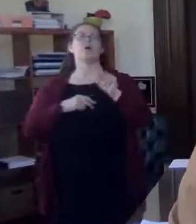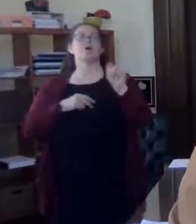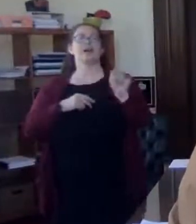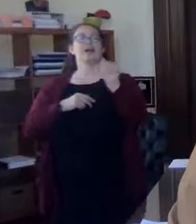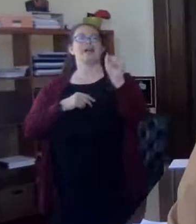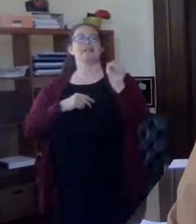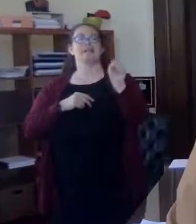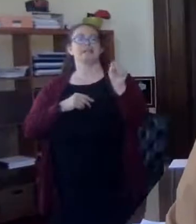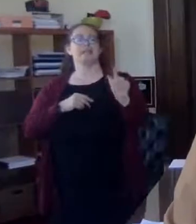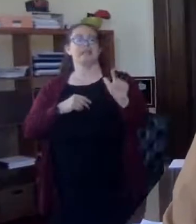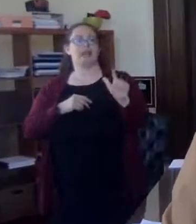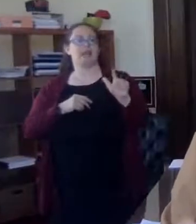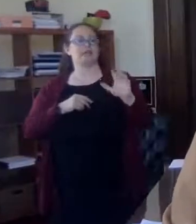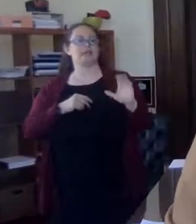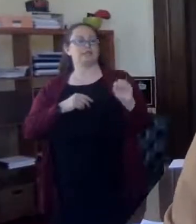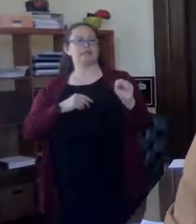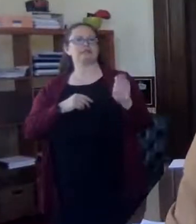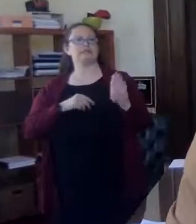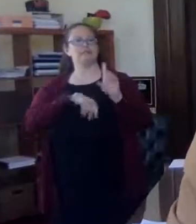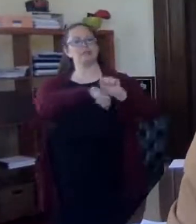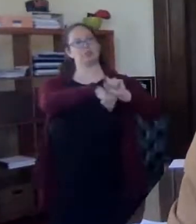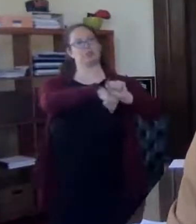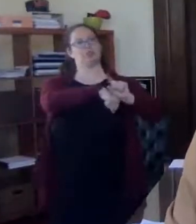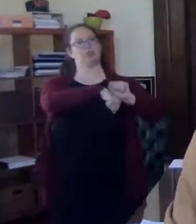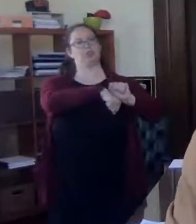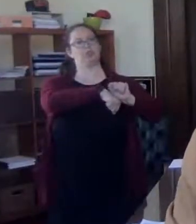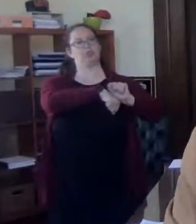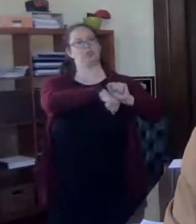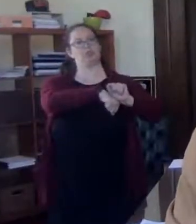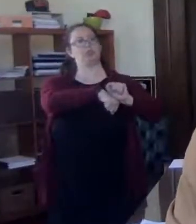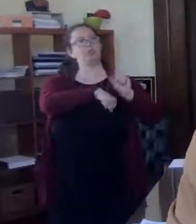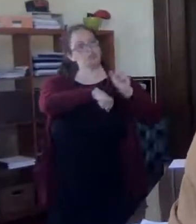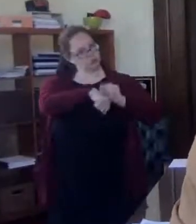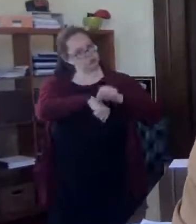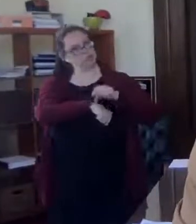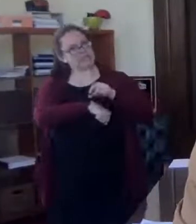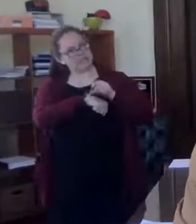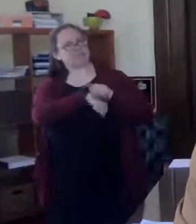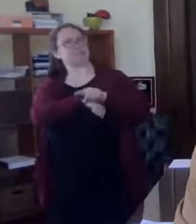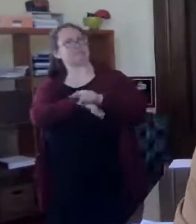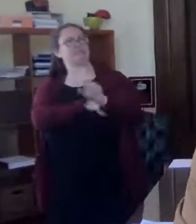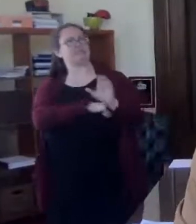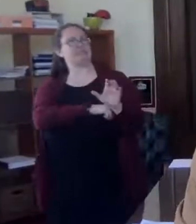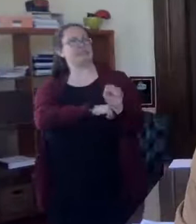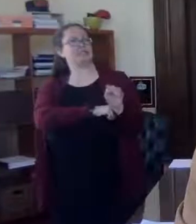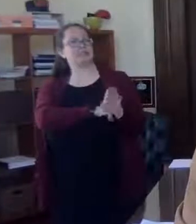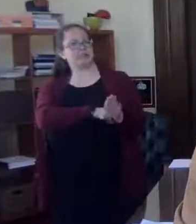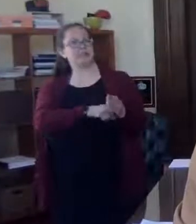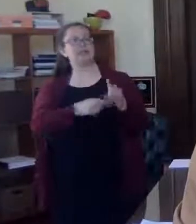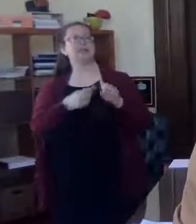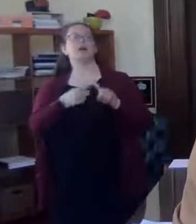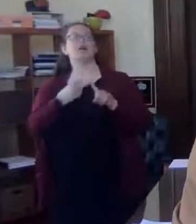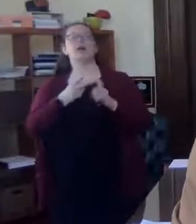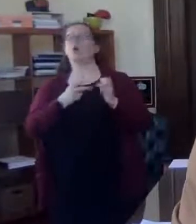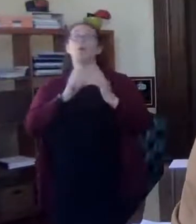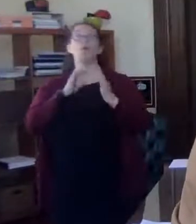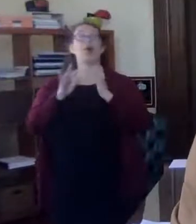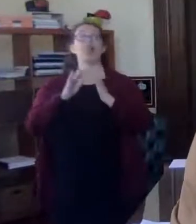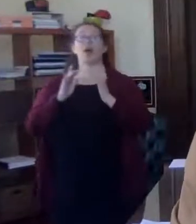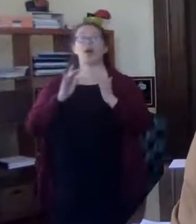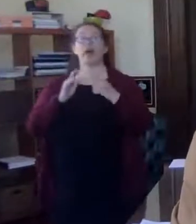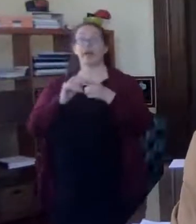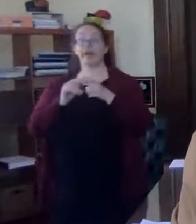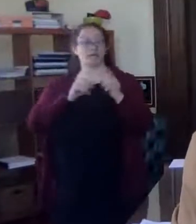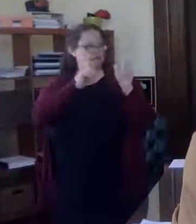STLCSB is the Twitter. You can tweet CSB or go online and provide some pictures if you